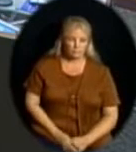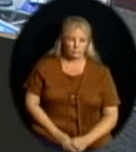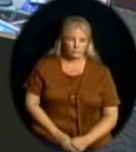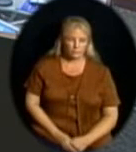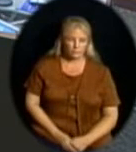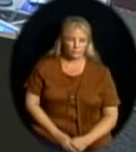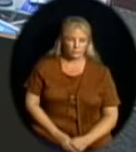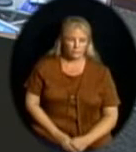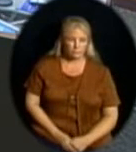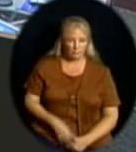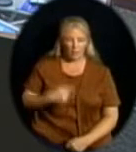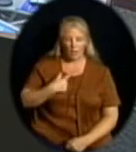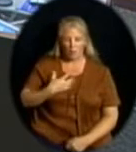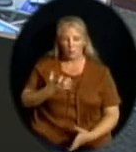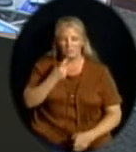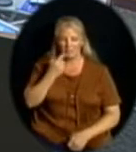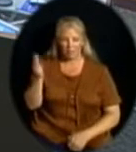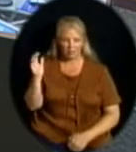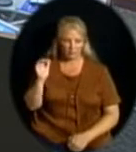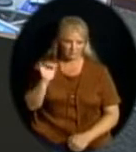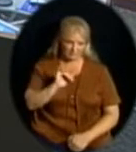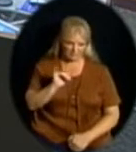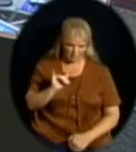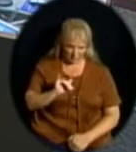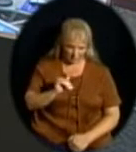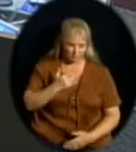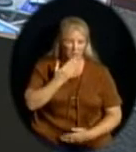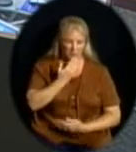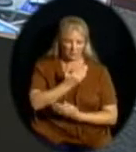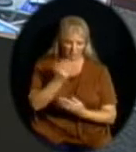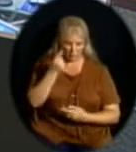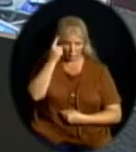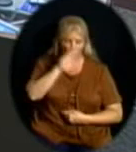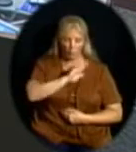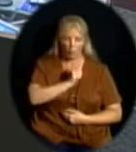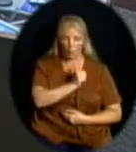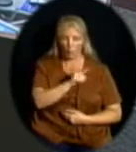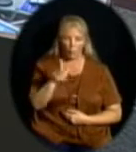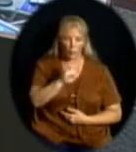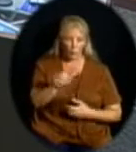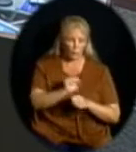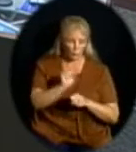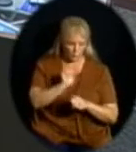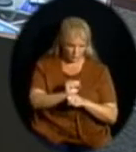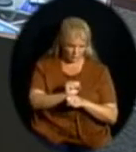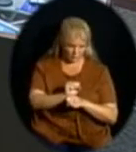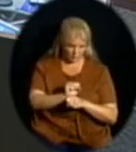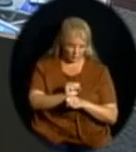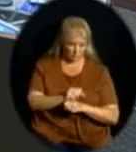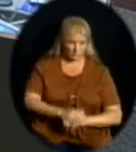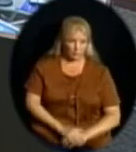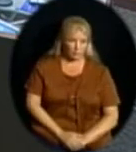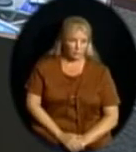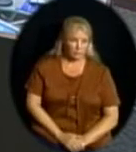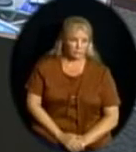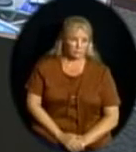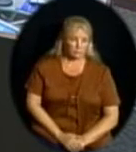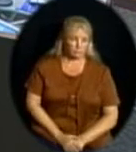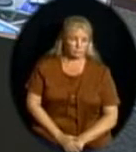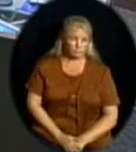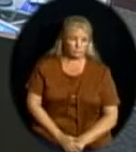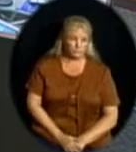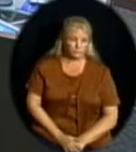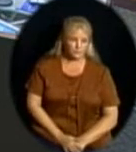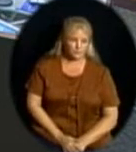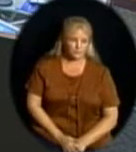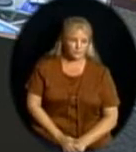I would just echo that, Mr. Diener and staff, for all your work, and I would commend the board. It fits my two criteria,